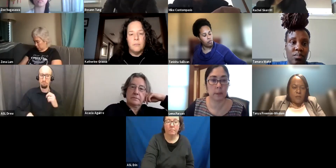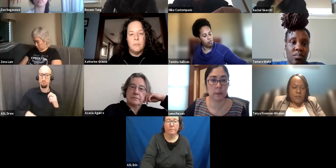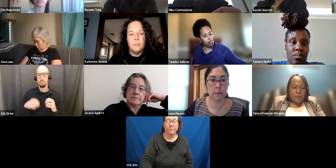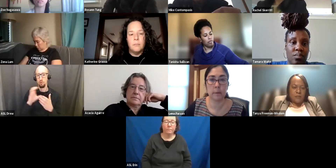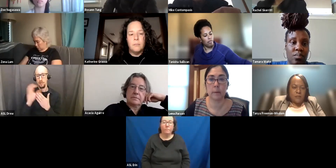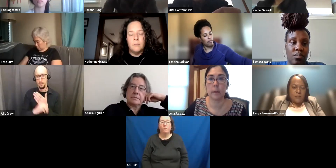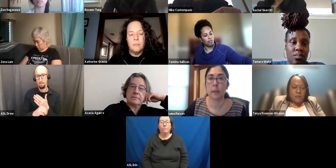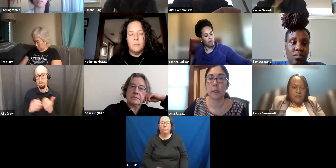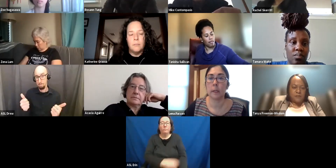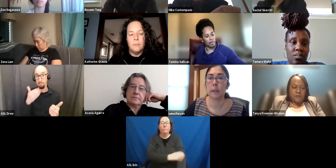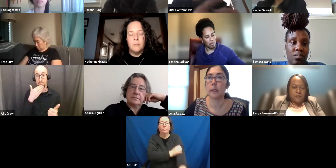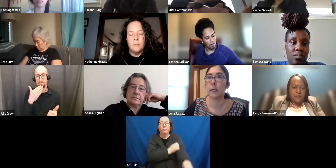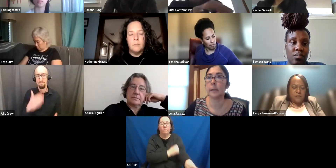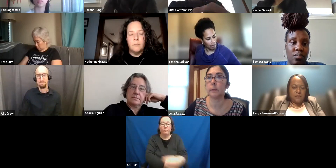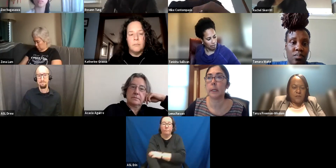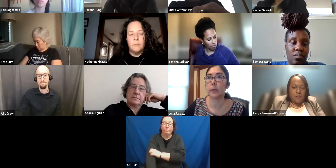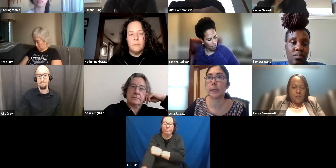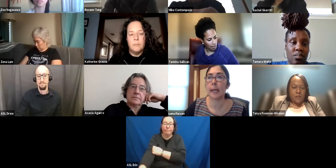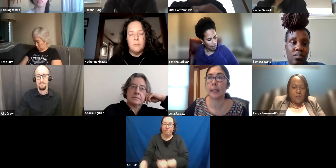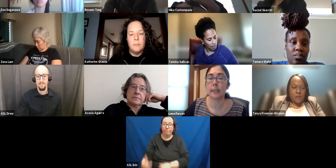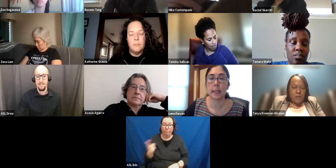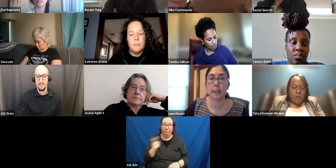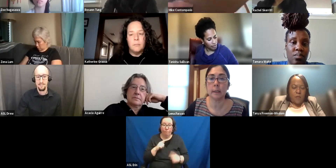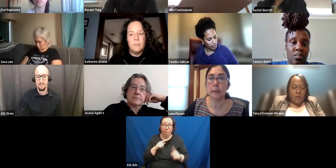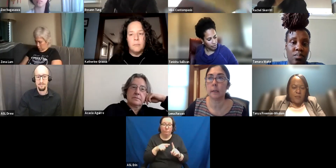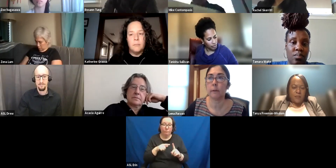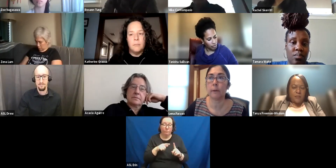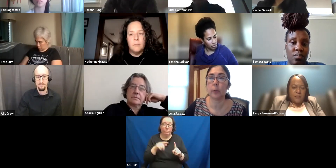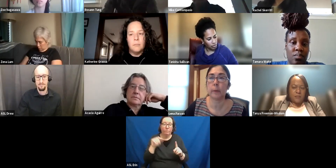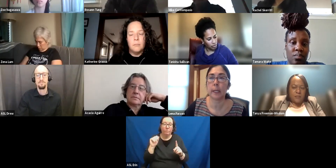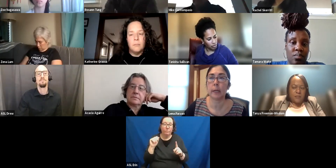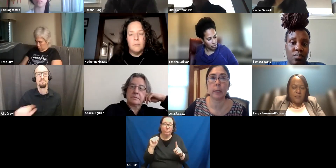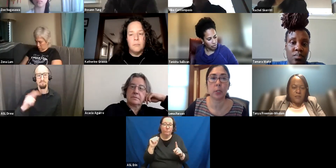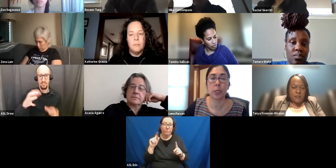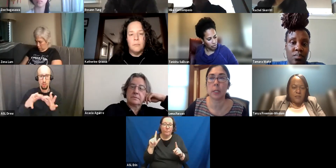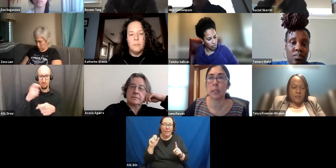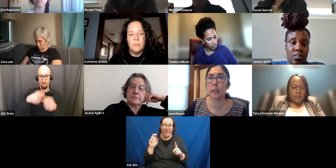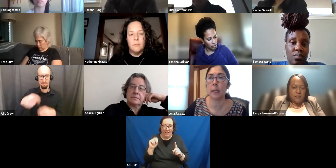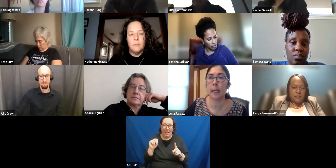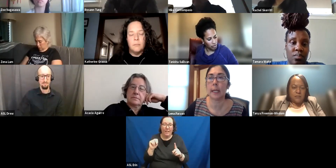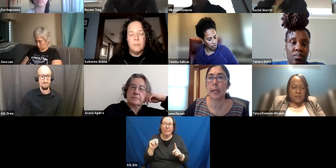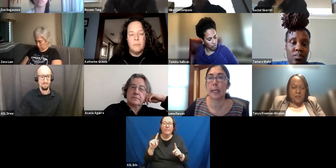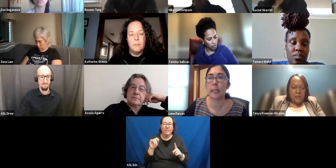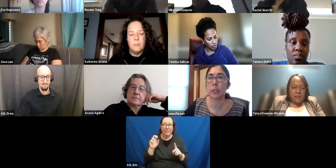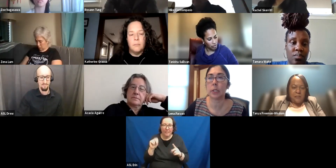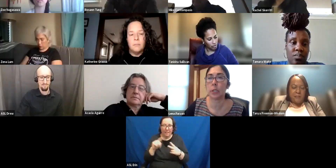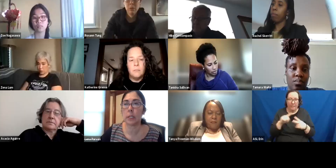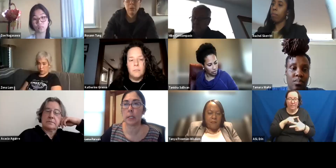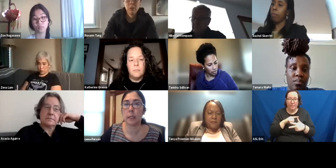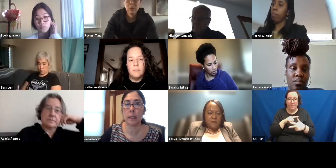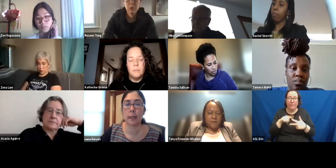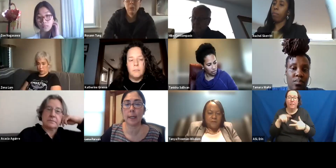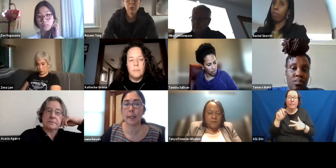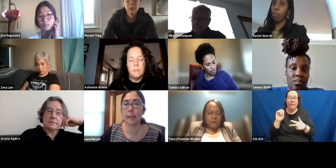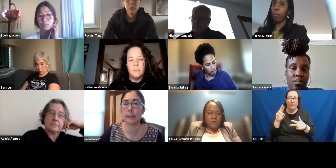Thank you very much. Next speaker is Alan Tian, followed by Eric Shi and Lei